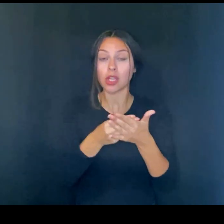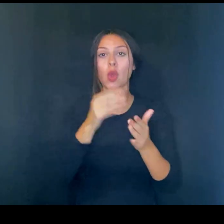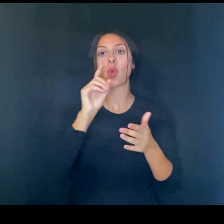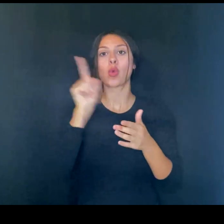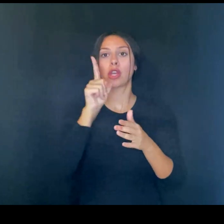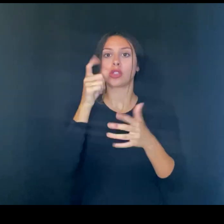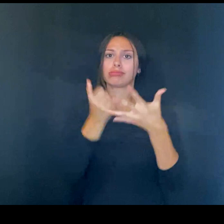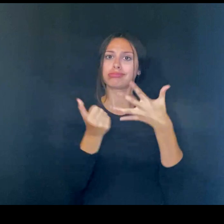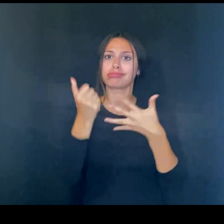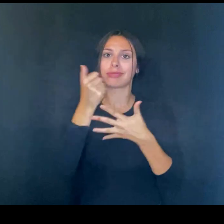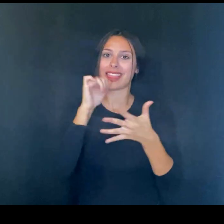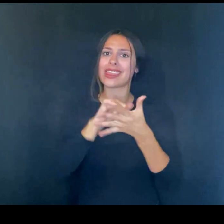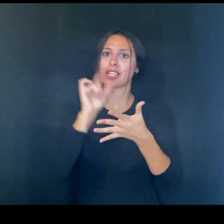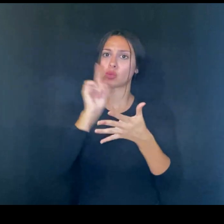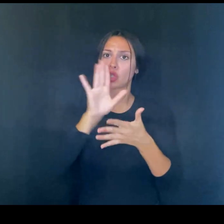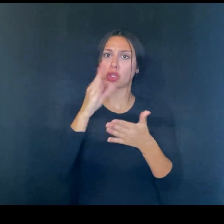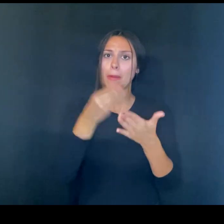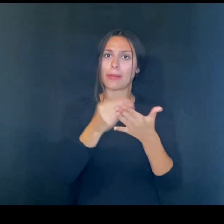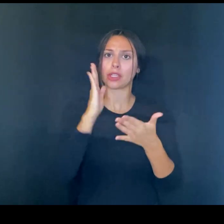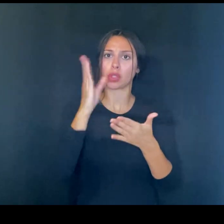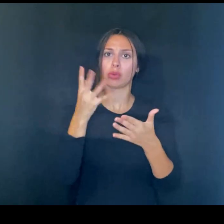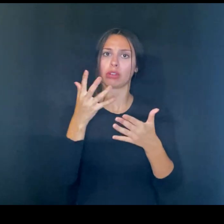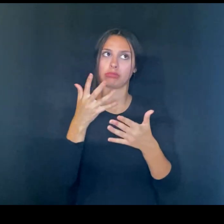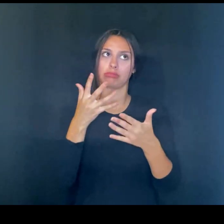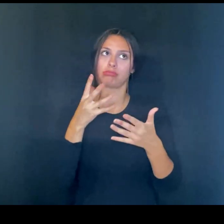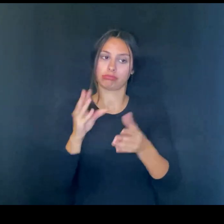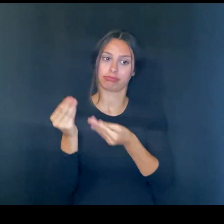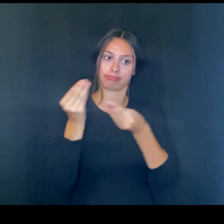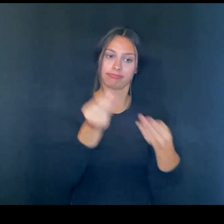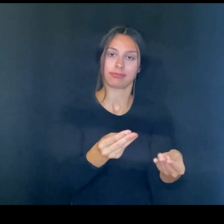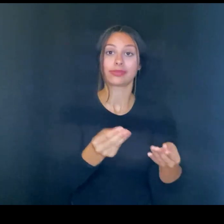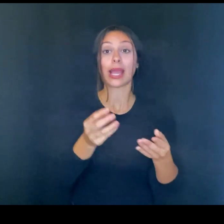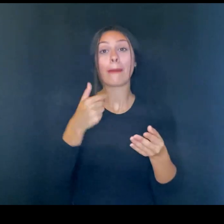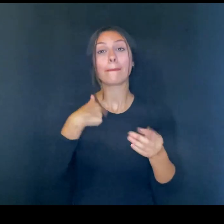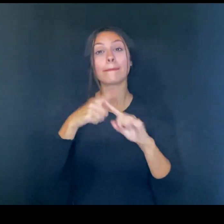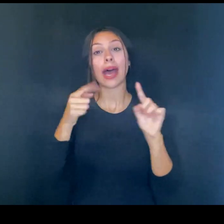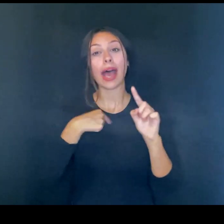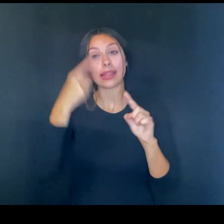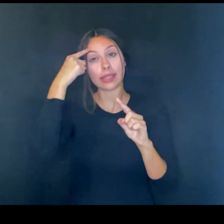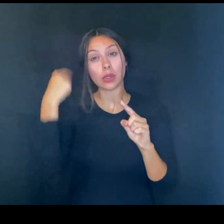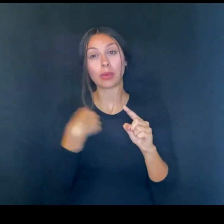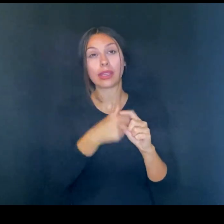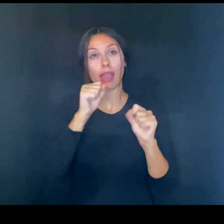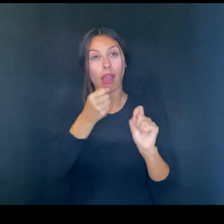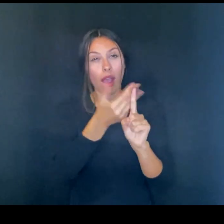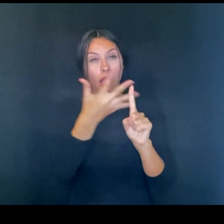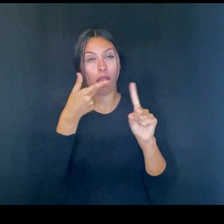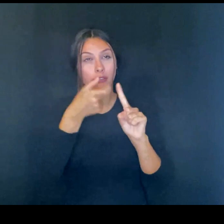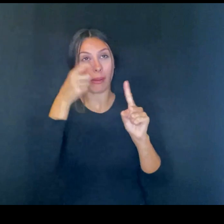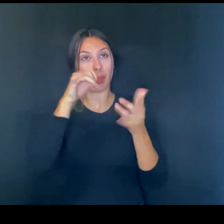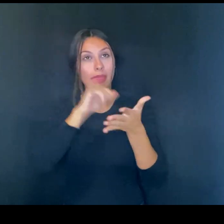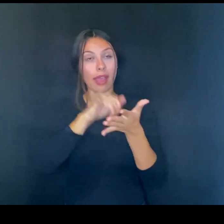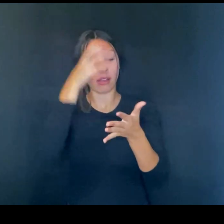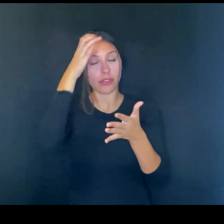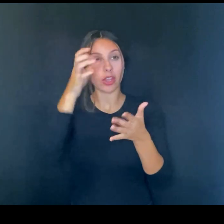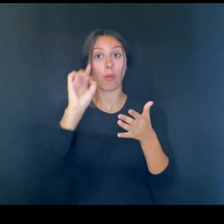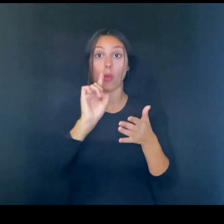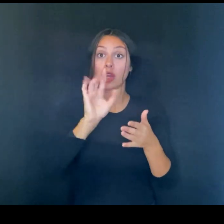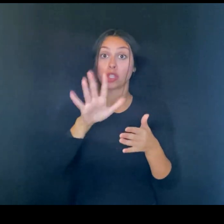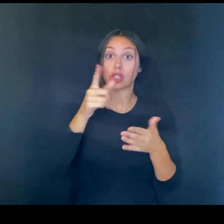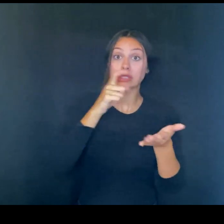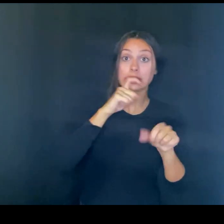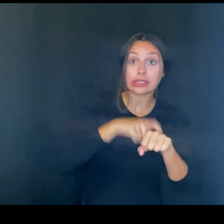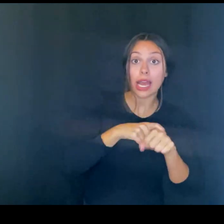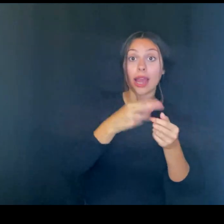will go. But I think we can even expand that thought and say wherever your time is, where your resources are, where your thoughts are,